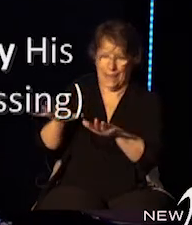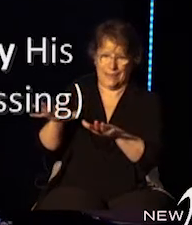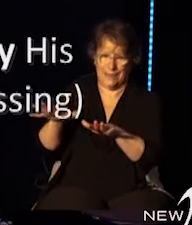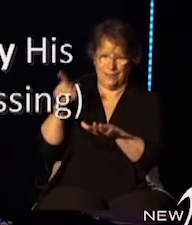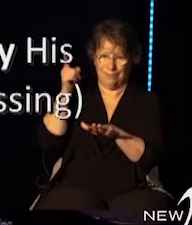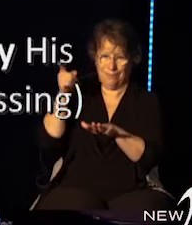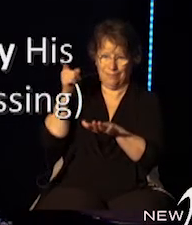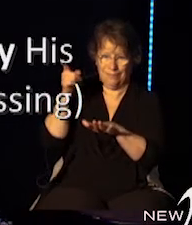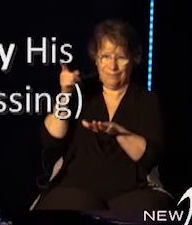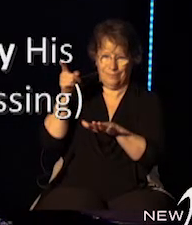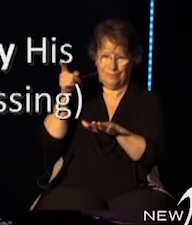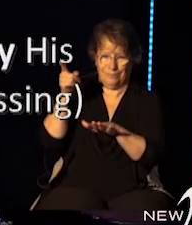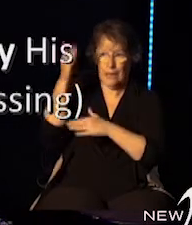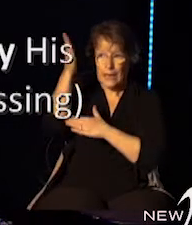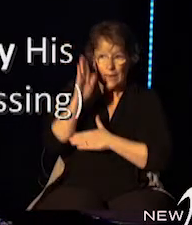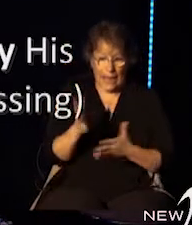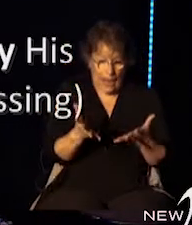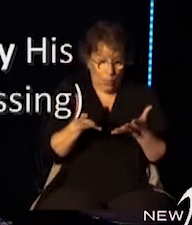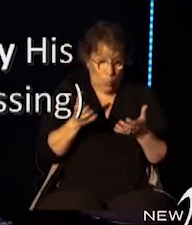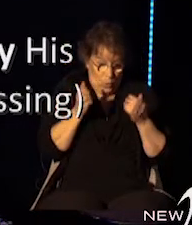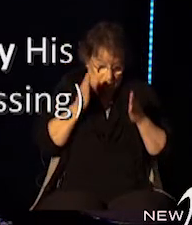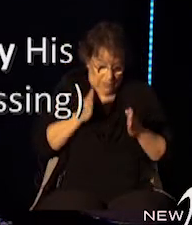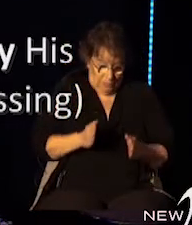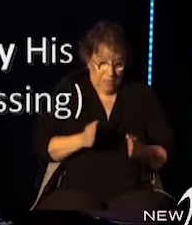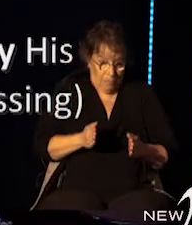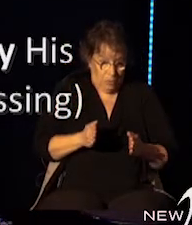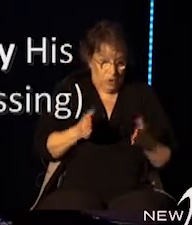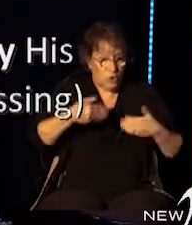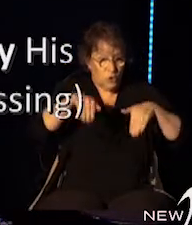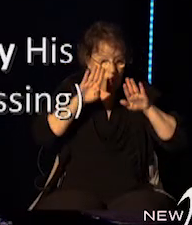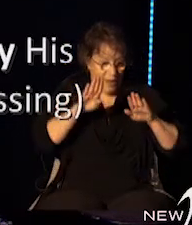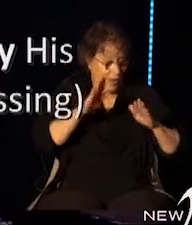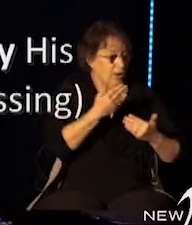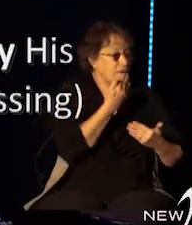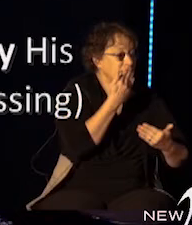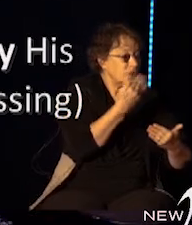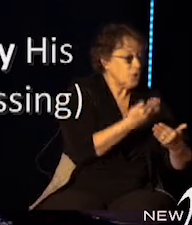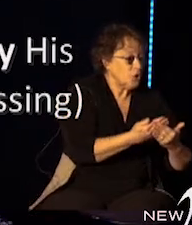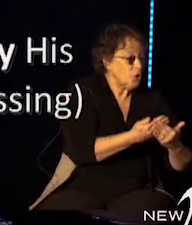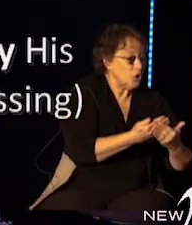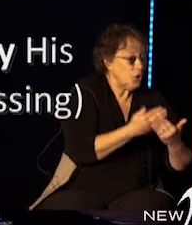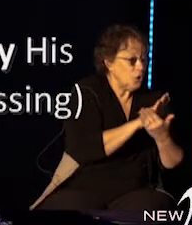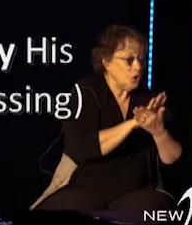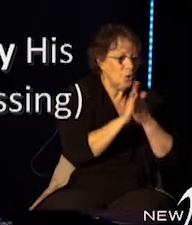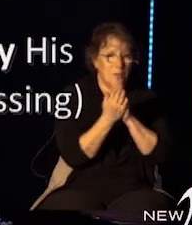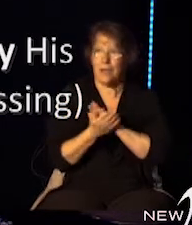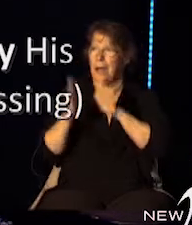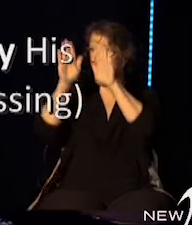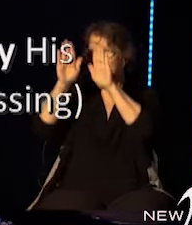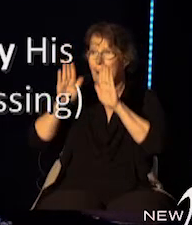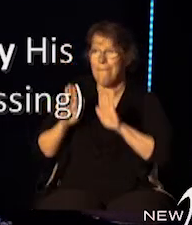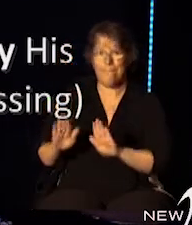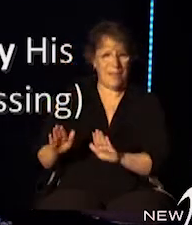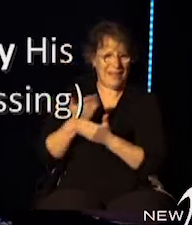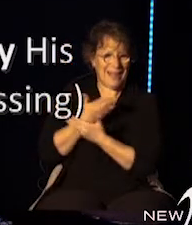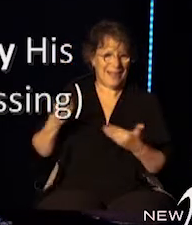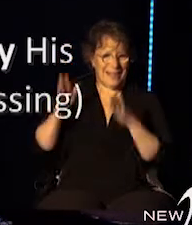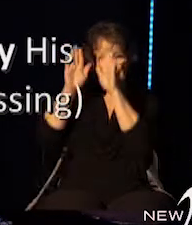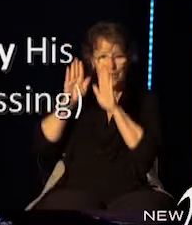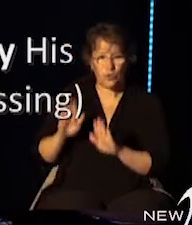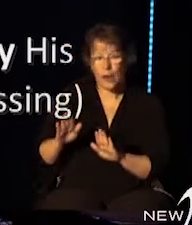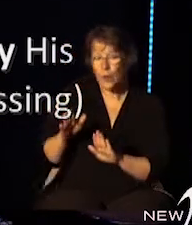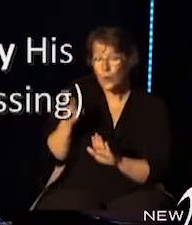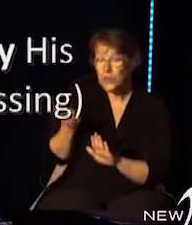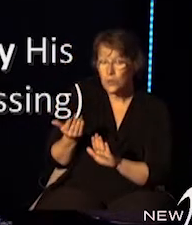believers to sacrifice what's good, the blessings, for what's great, him. If you're not familiar with this story